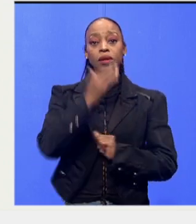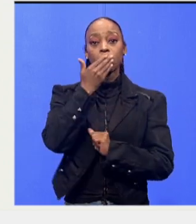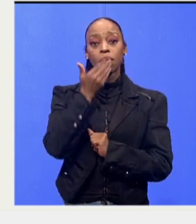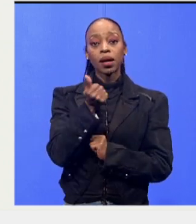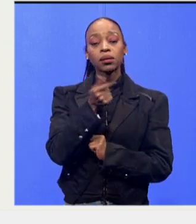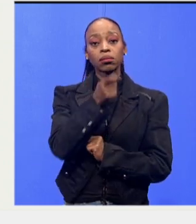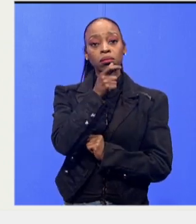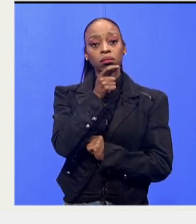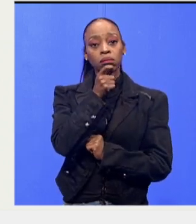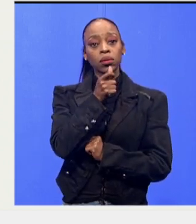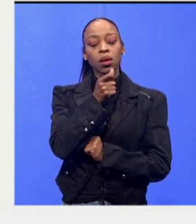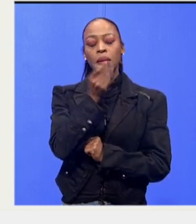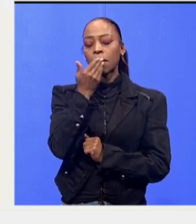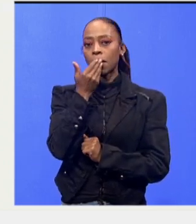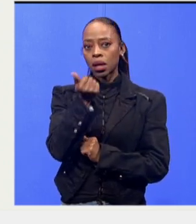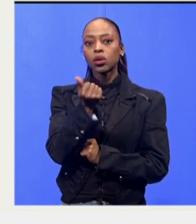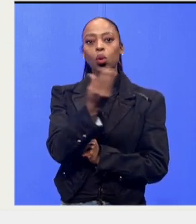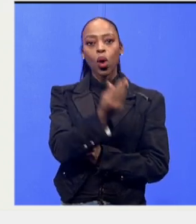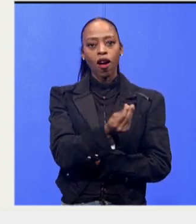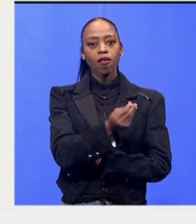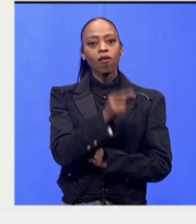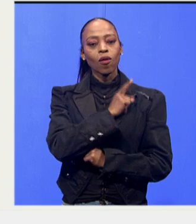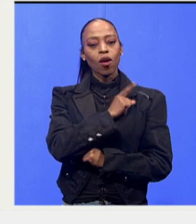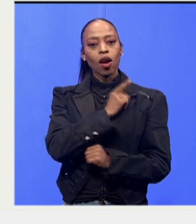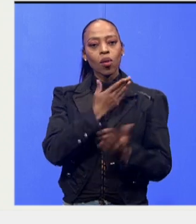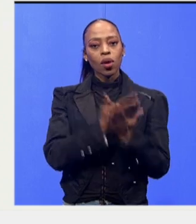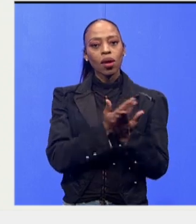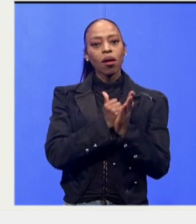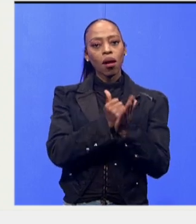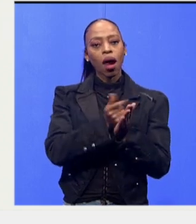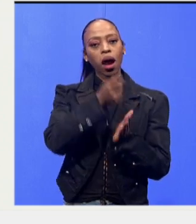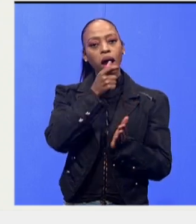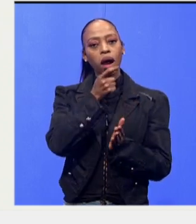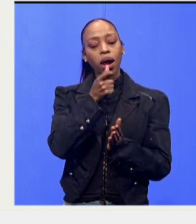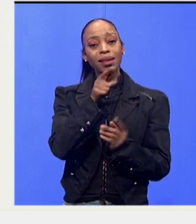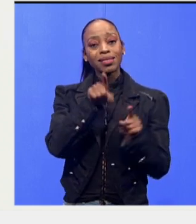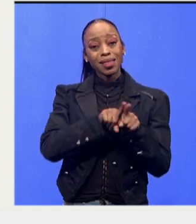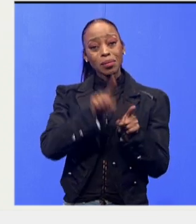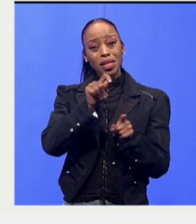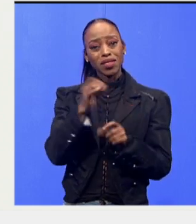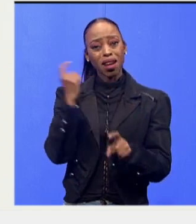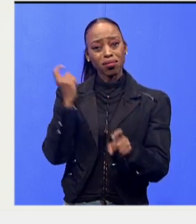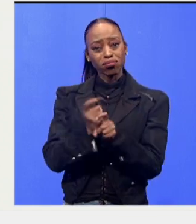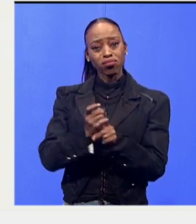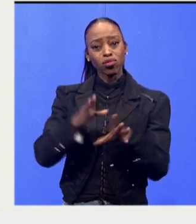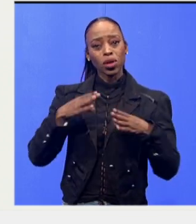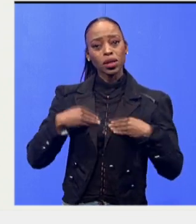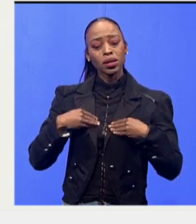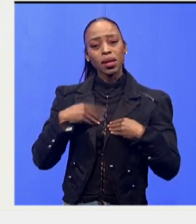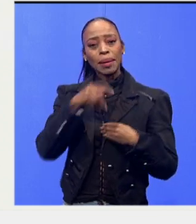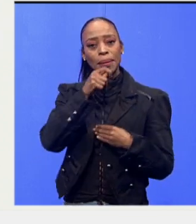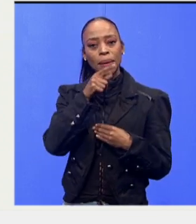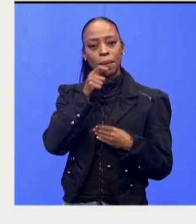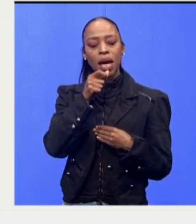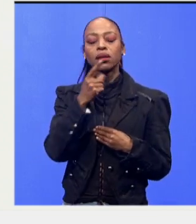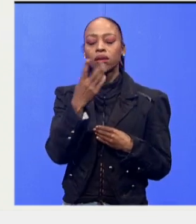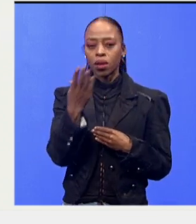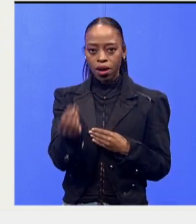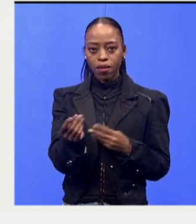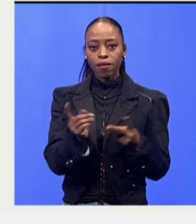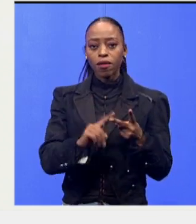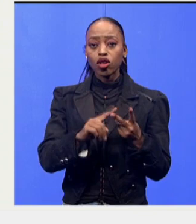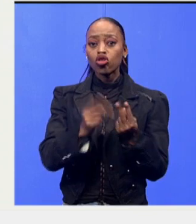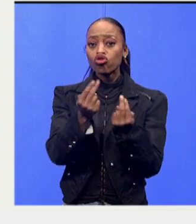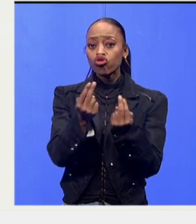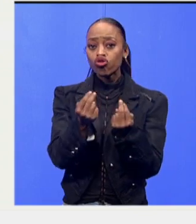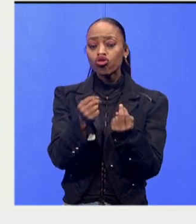that are available to treat drug-resistant TB. There's newer regimen coming in to treat